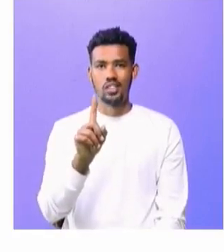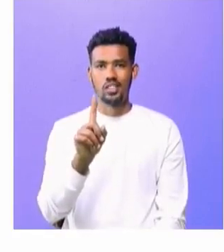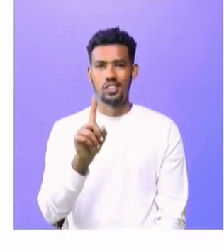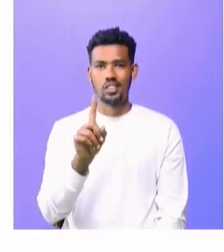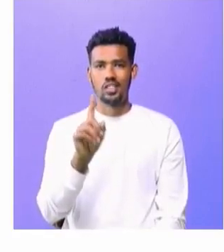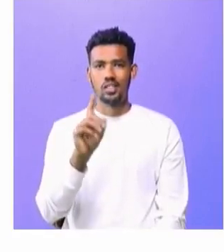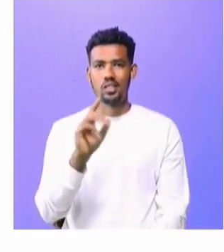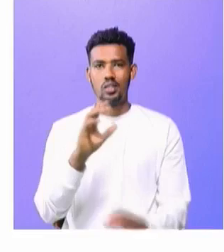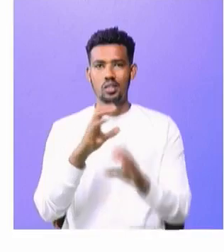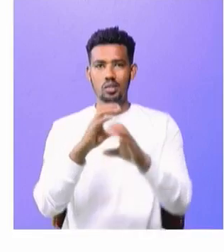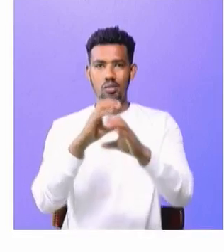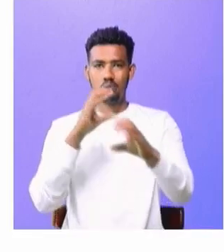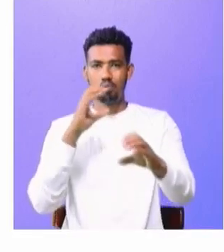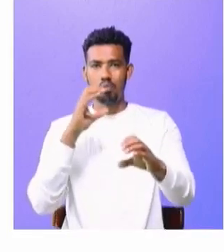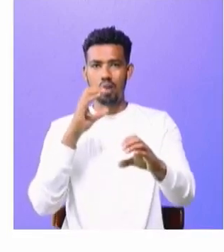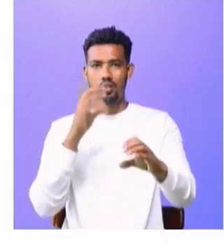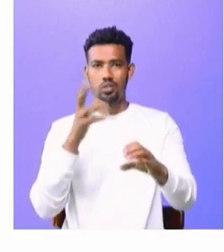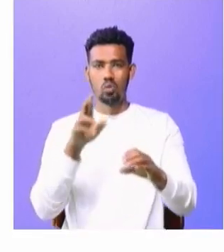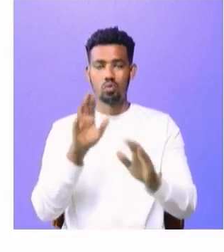bus.